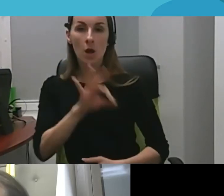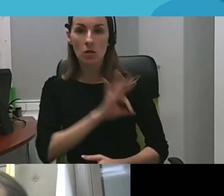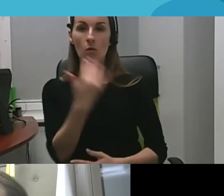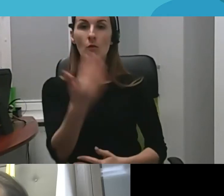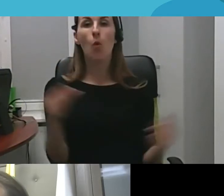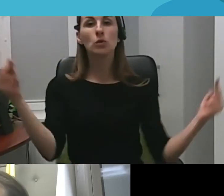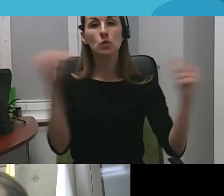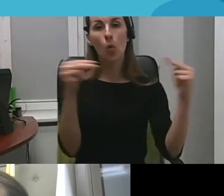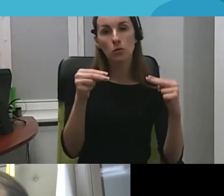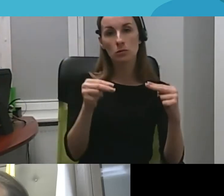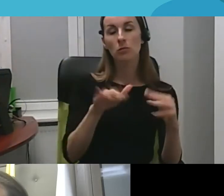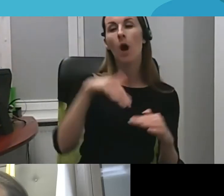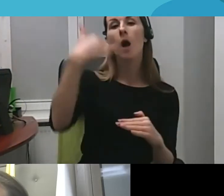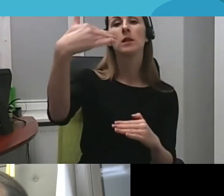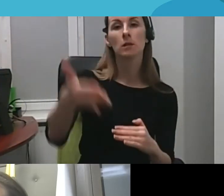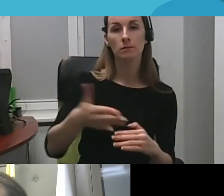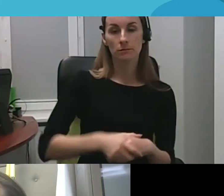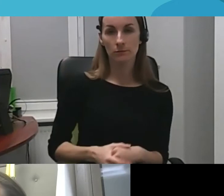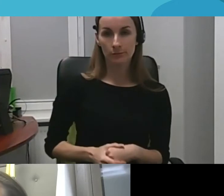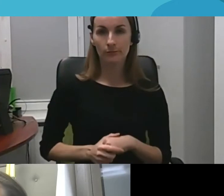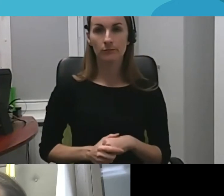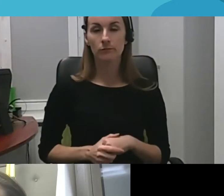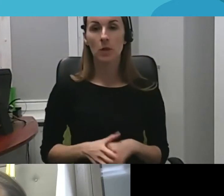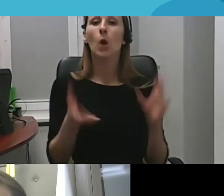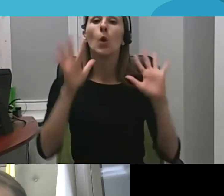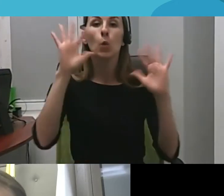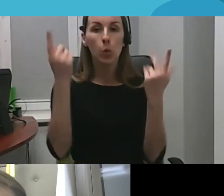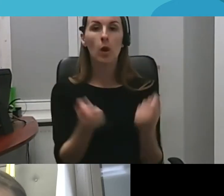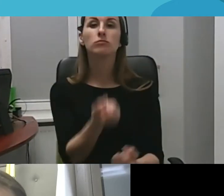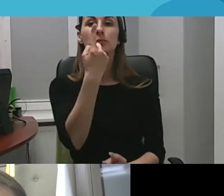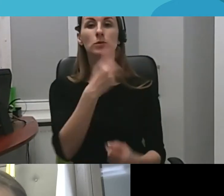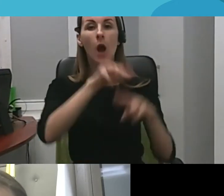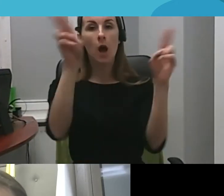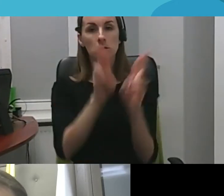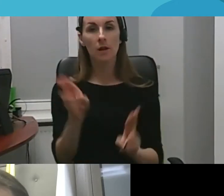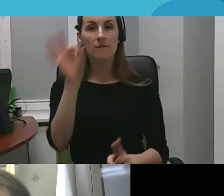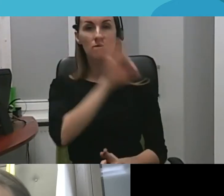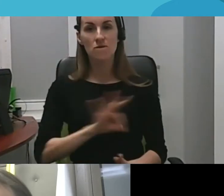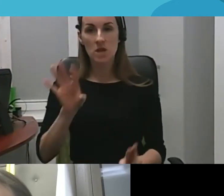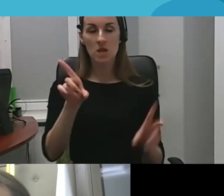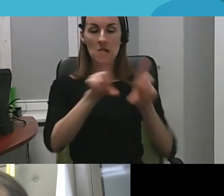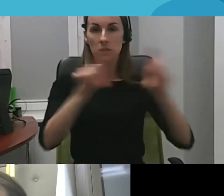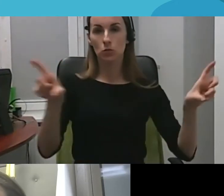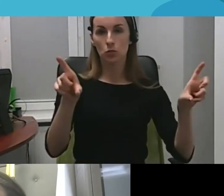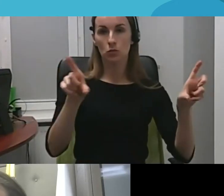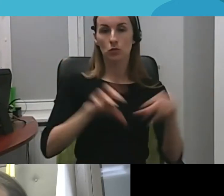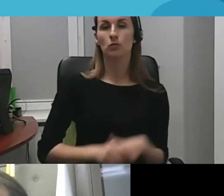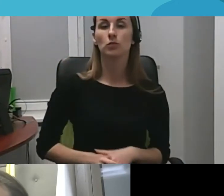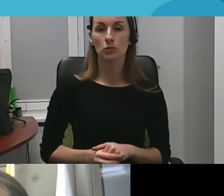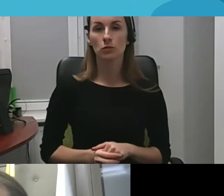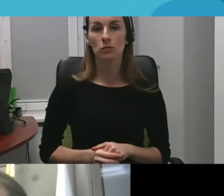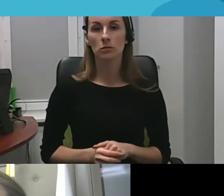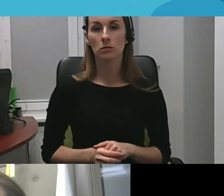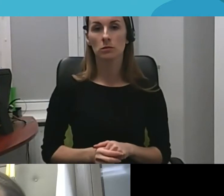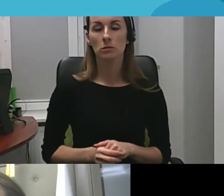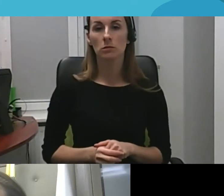effective international jurisdiction. But of course, before establishment of any international tribunal, I don't